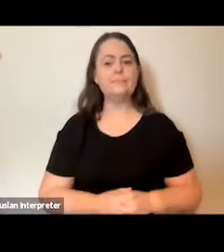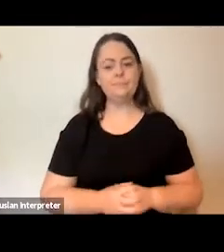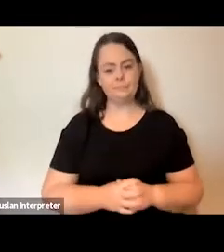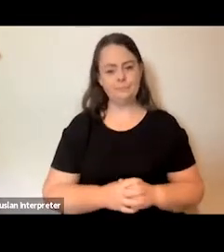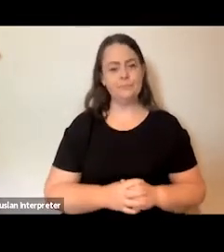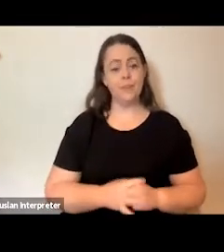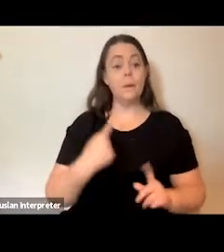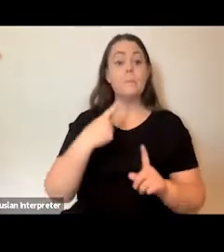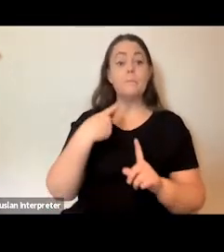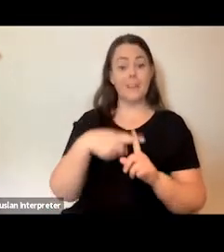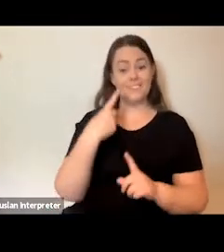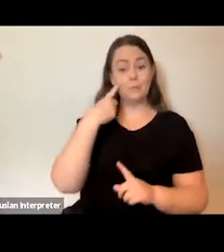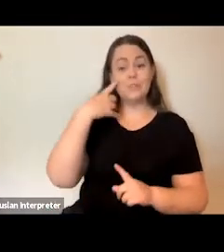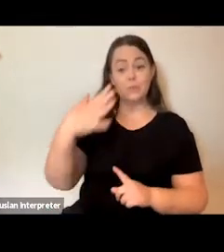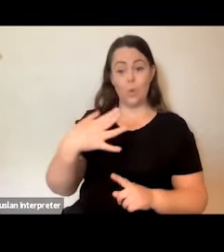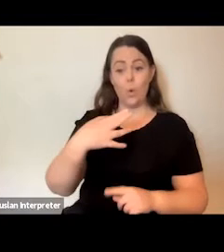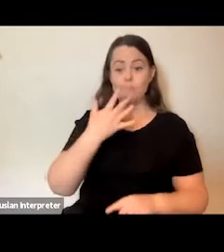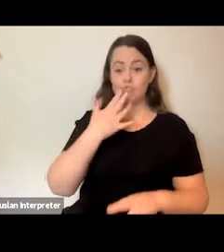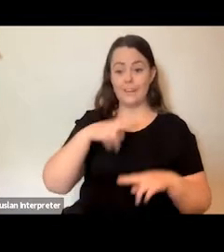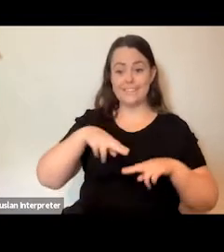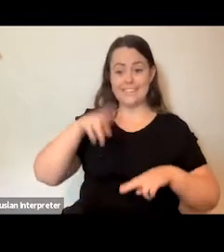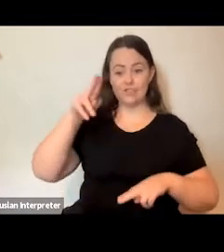the price of cocaine increase to